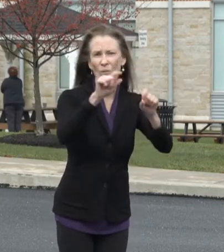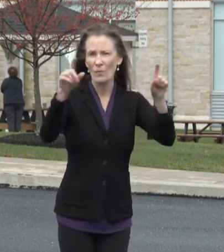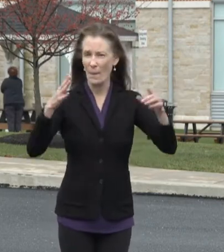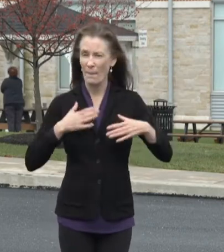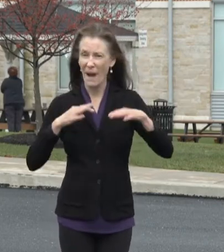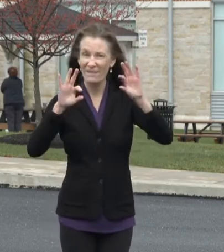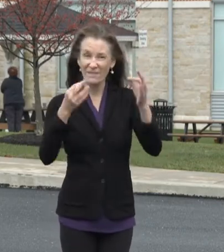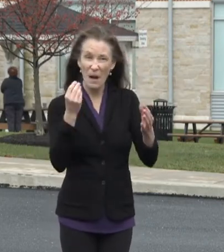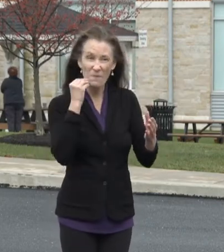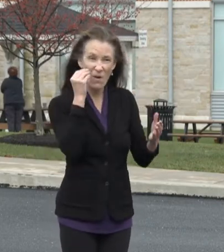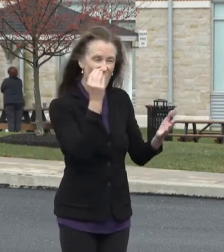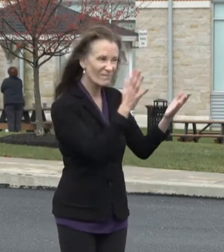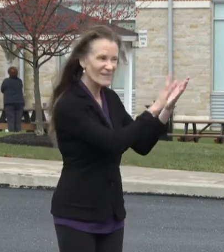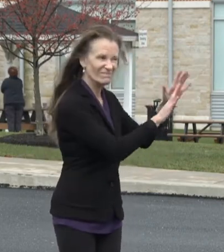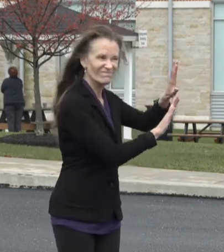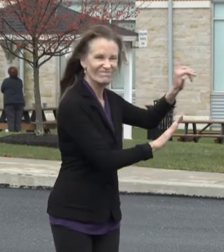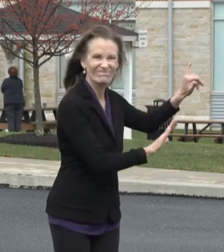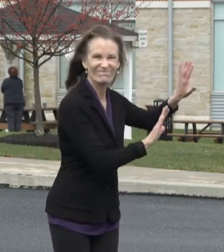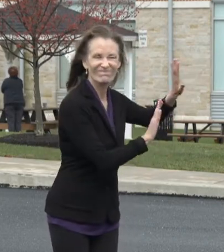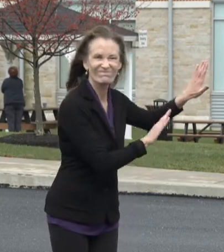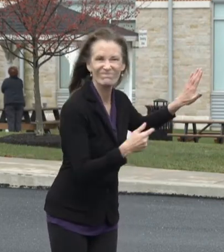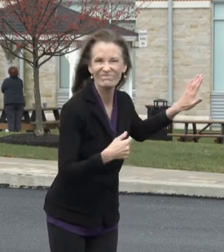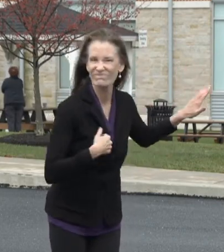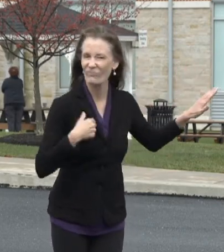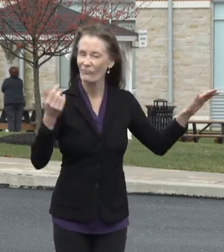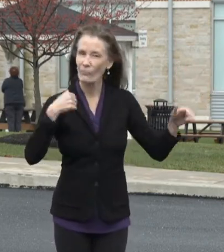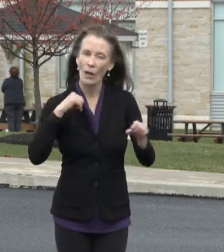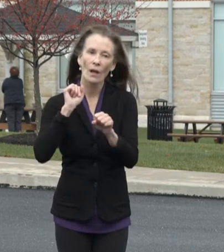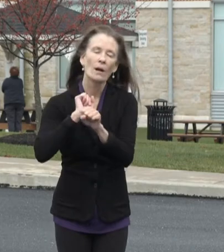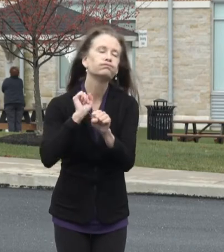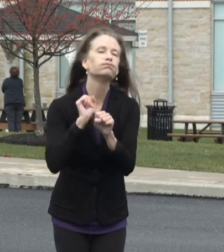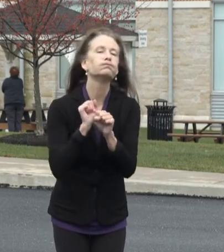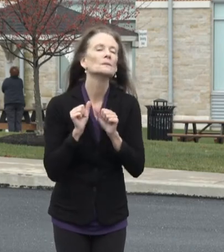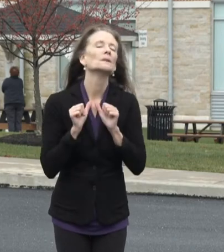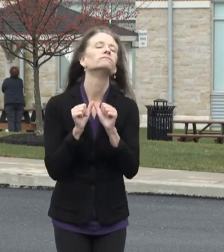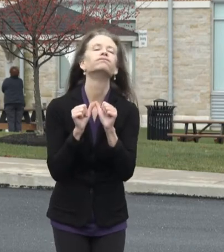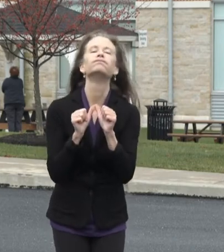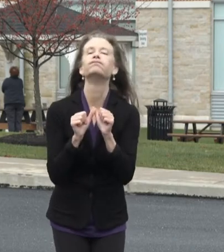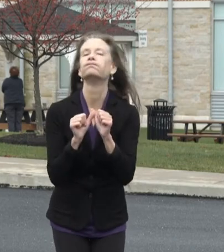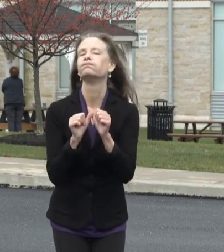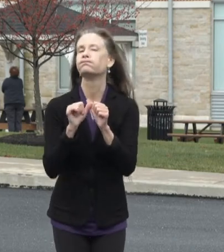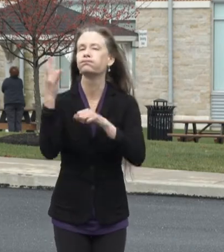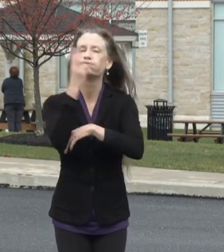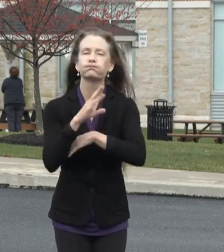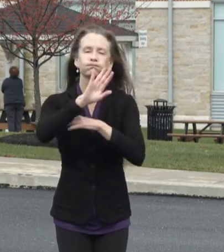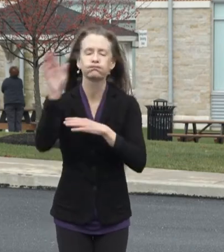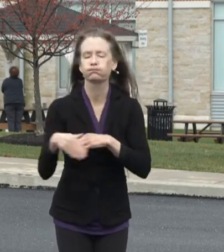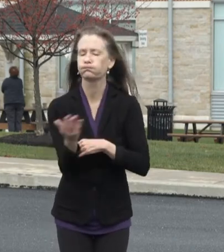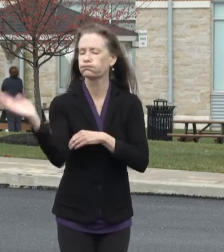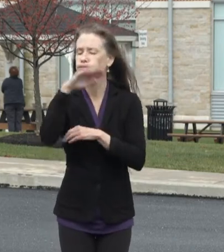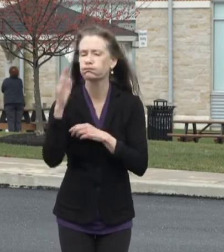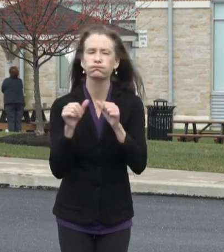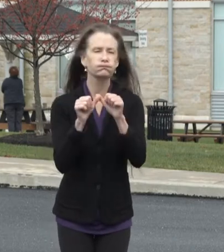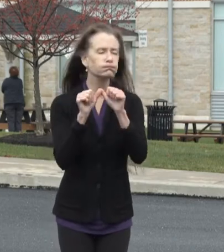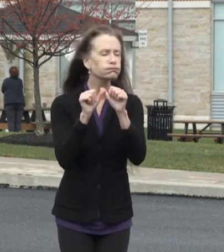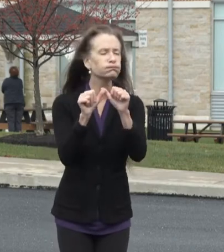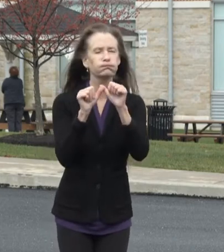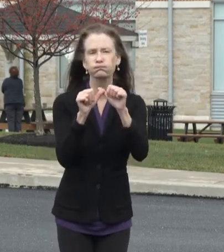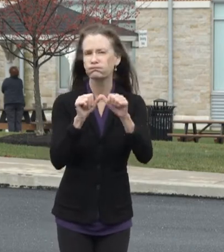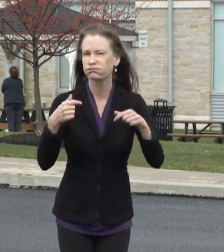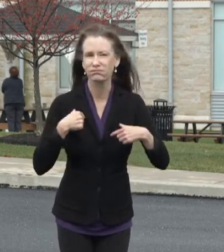working 7, 8, 10 days straight in nursing home, all shifts, working 11 to 7, working 3 to